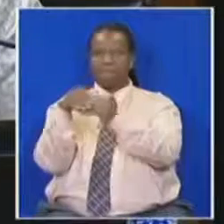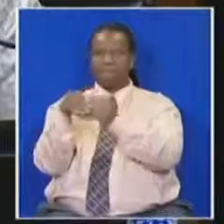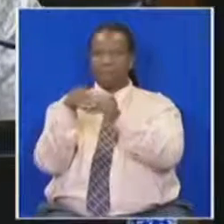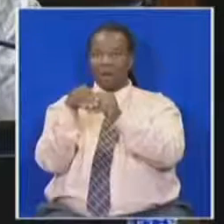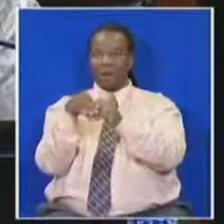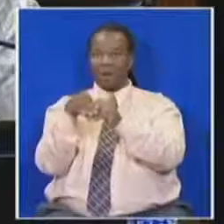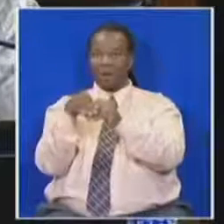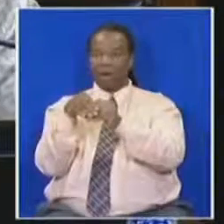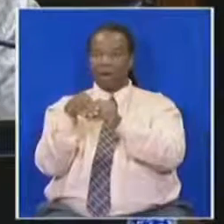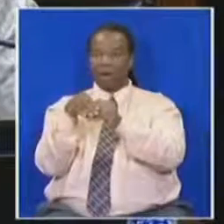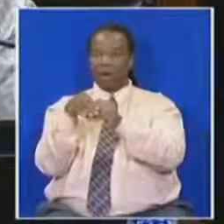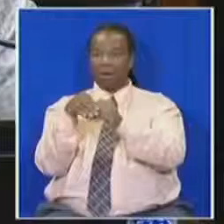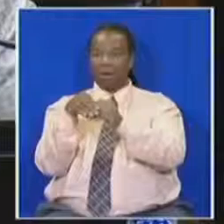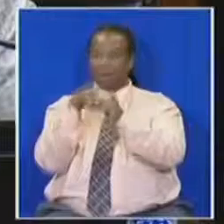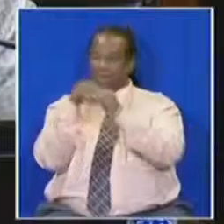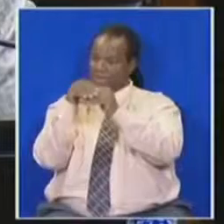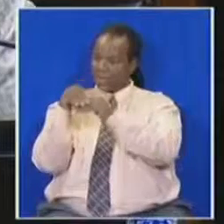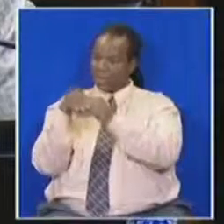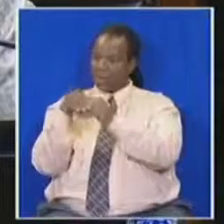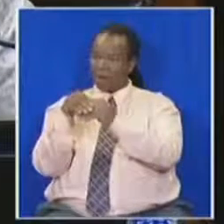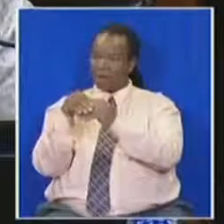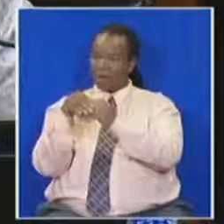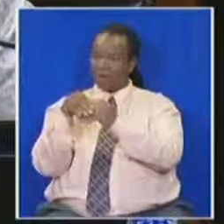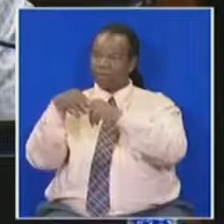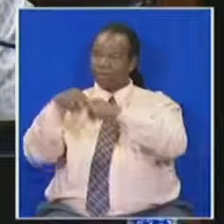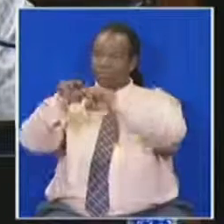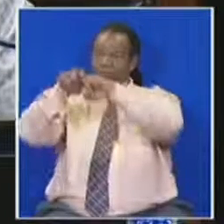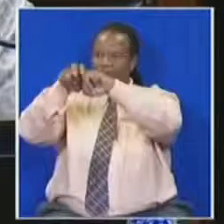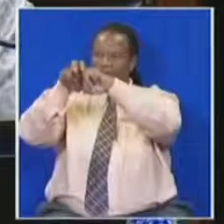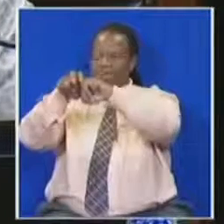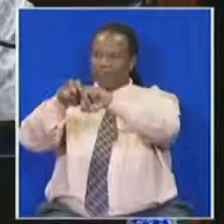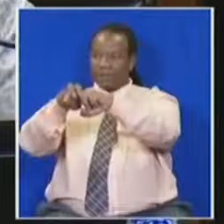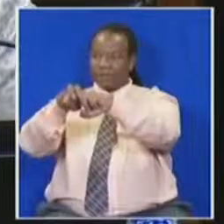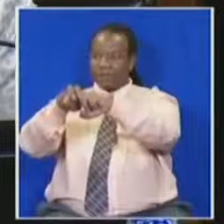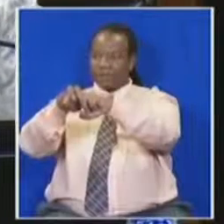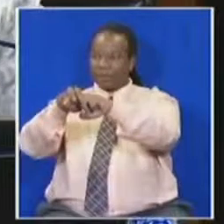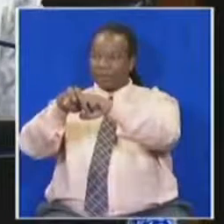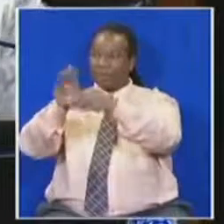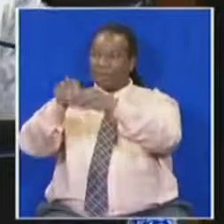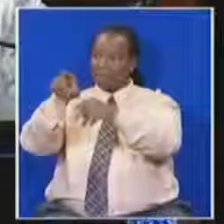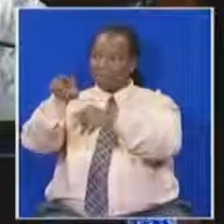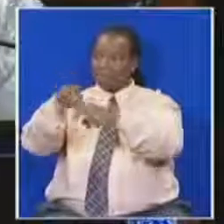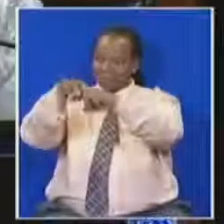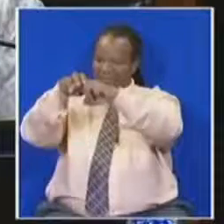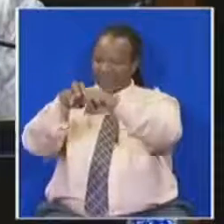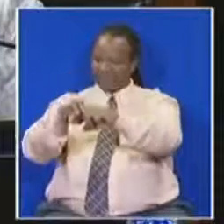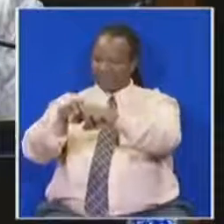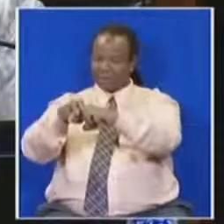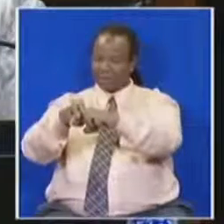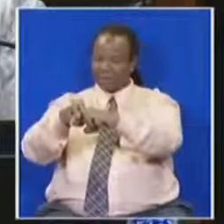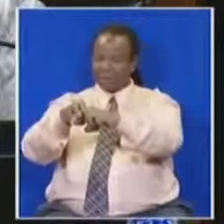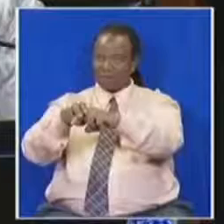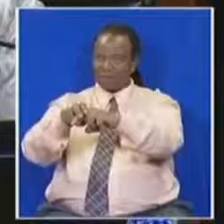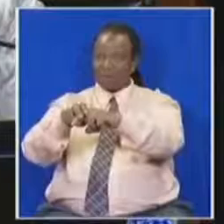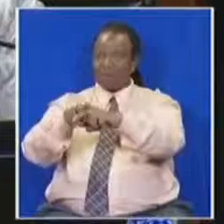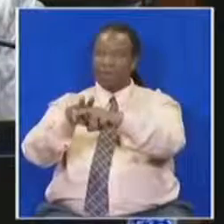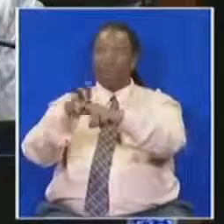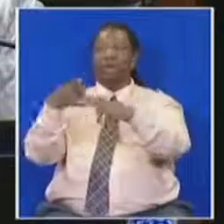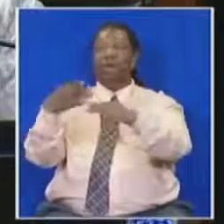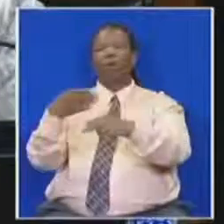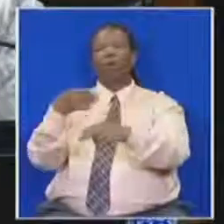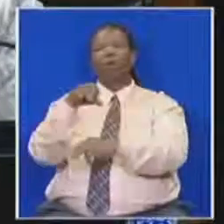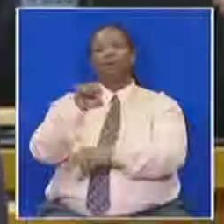Honorable member, please take your seat. That member, there, please take your seat. Honorable Steynason, you